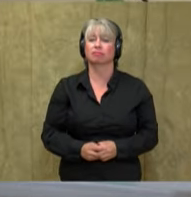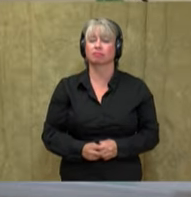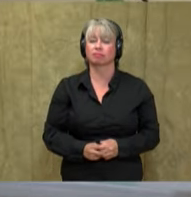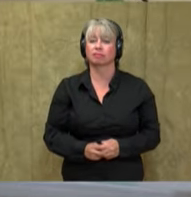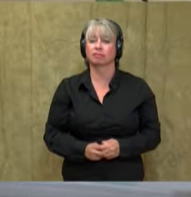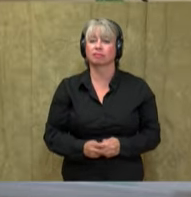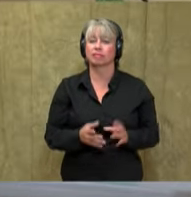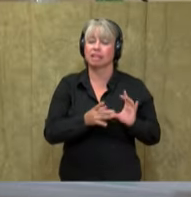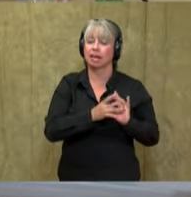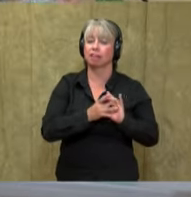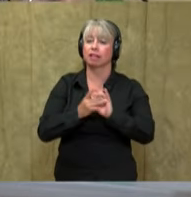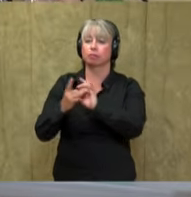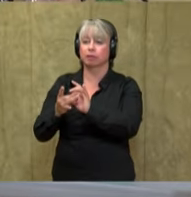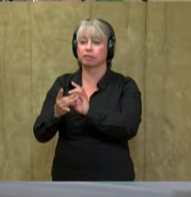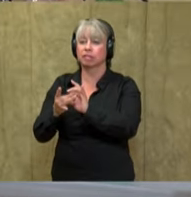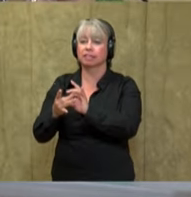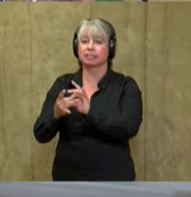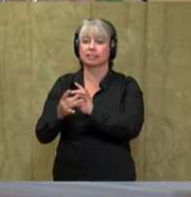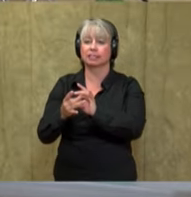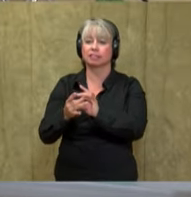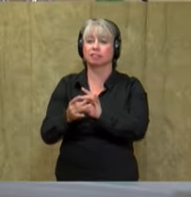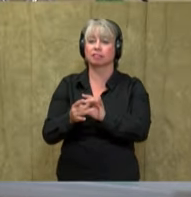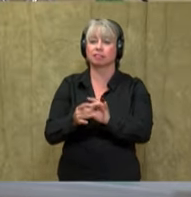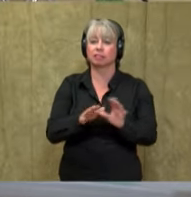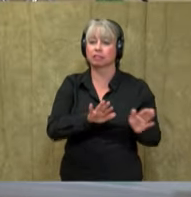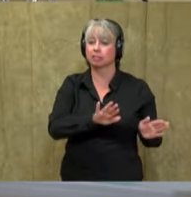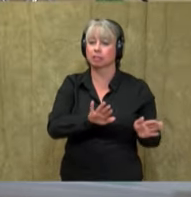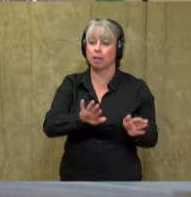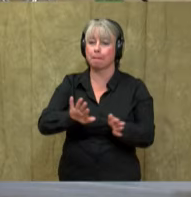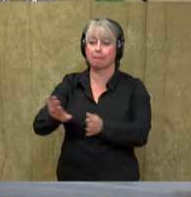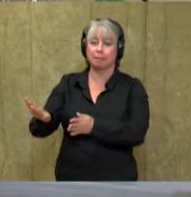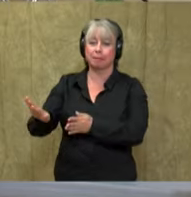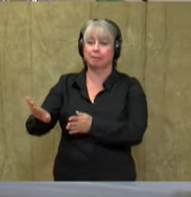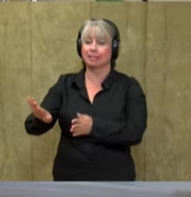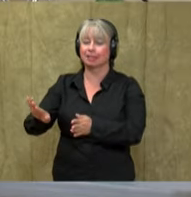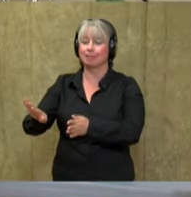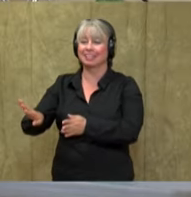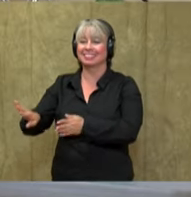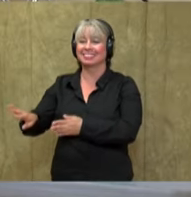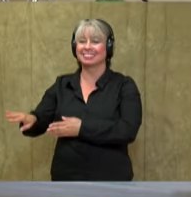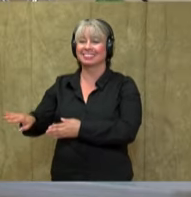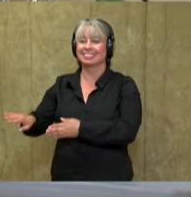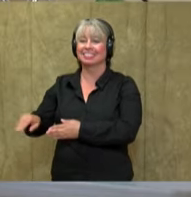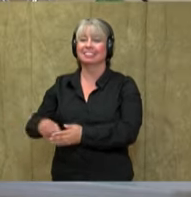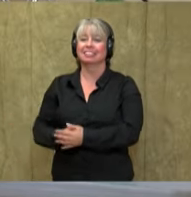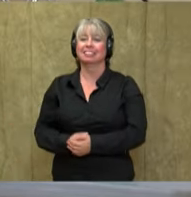connection, let's move our stuff out of our way, make a mess here.